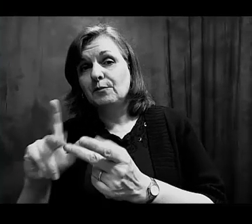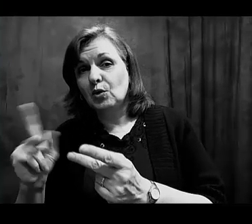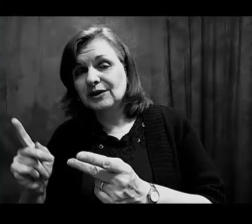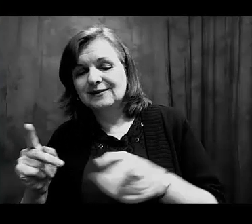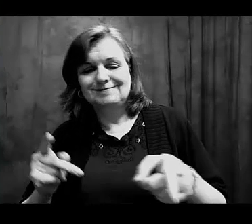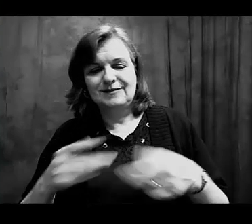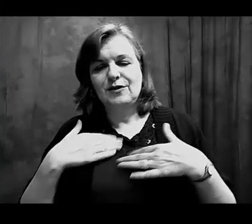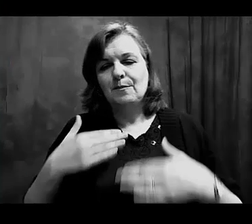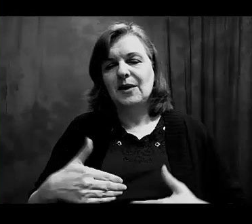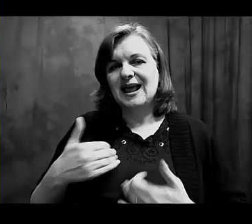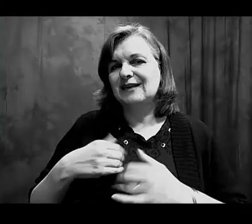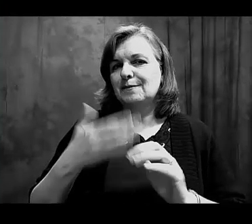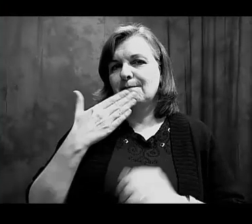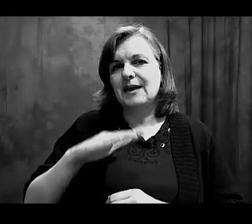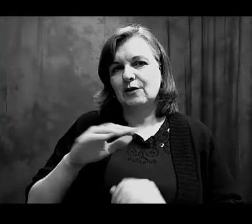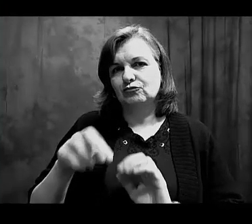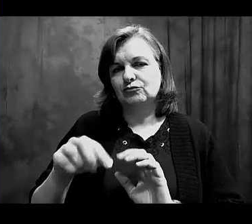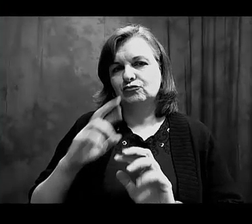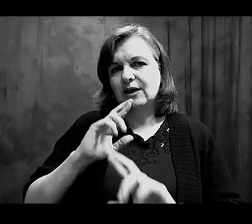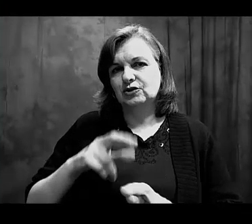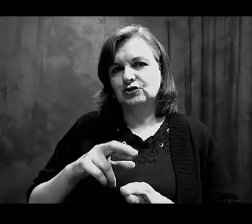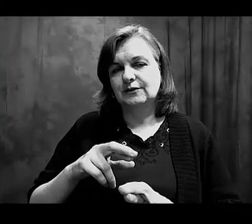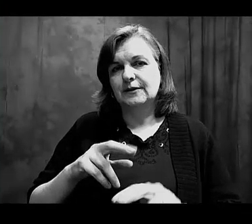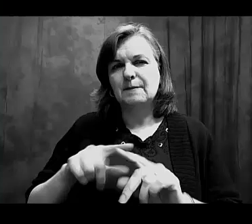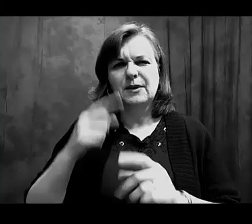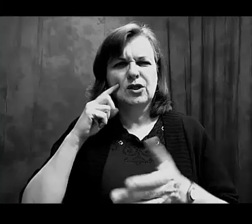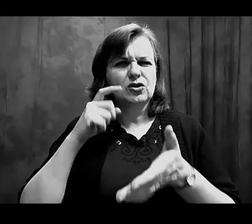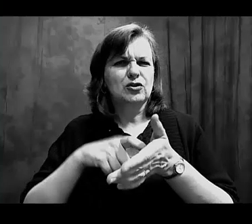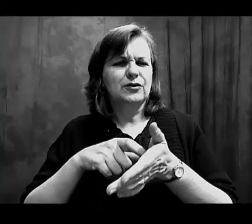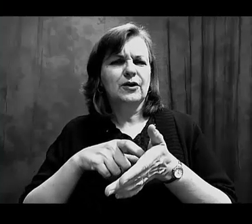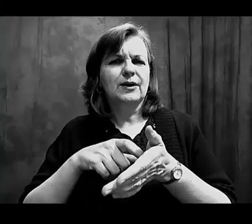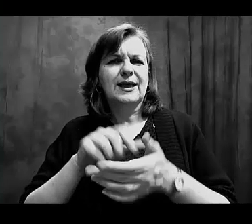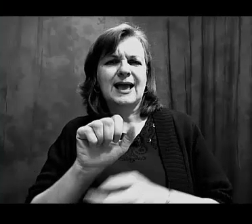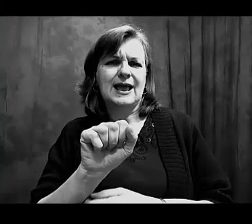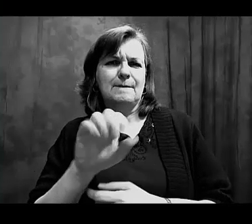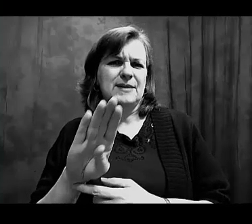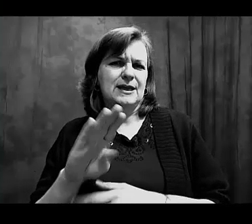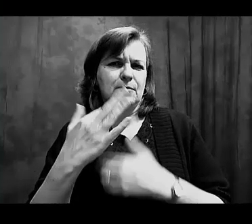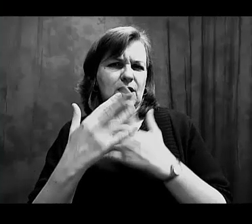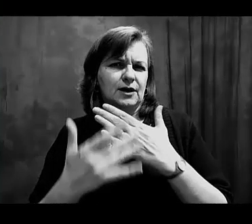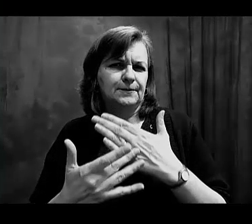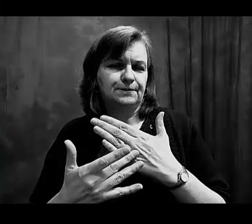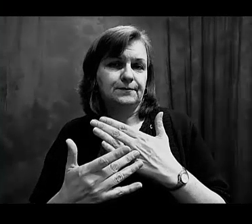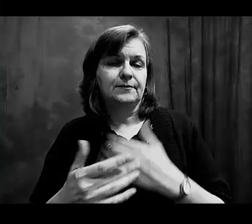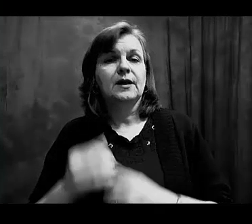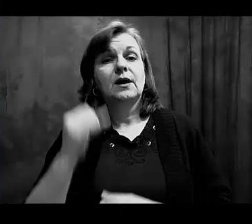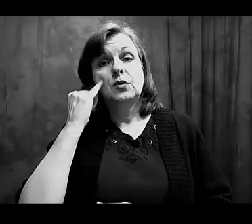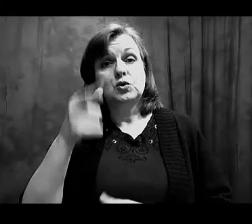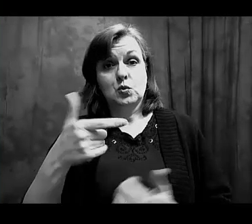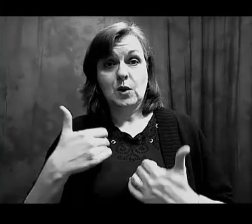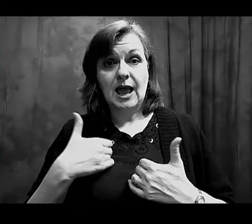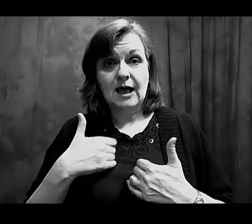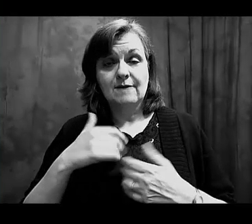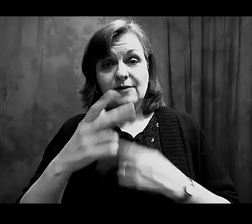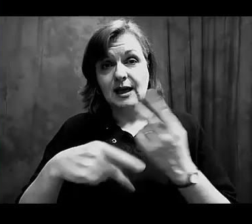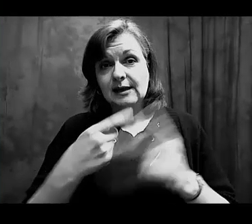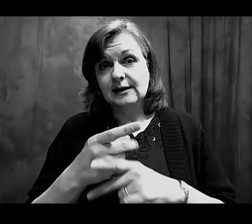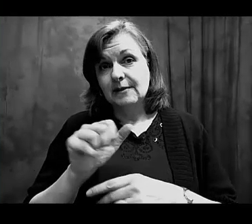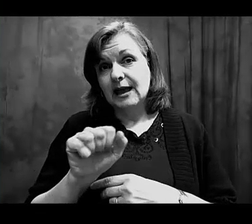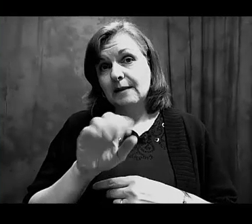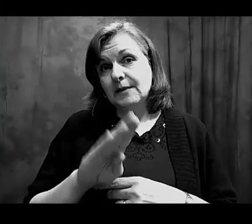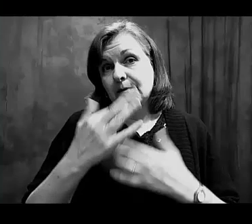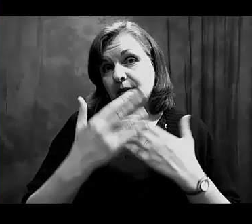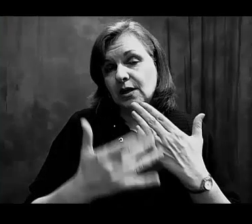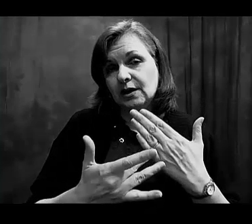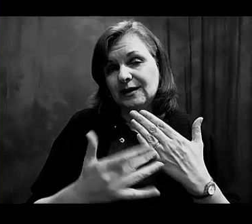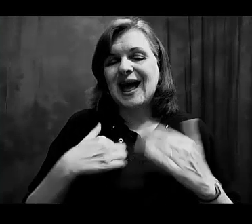has a negative reaction to it. But you notice with type AB here, I can give you, if you have type AB blood, I